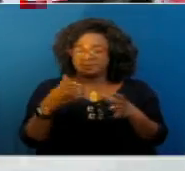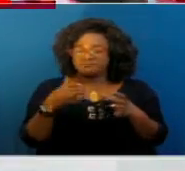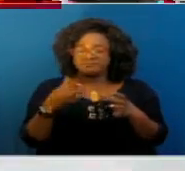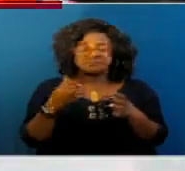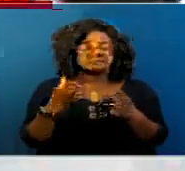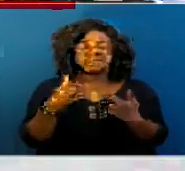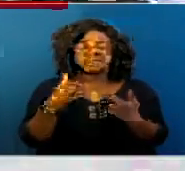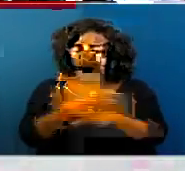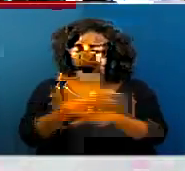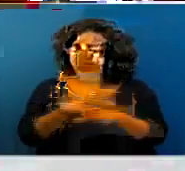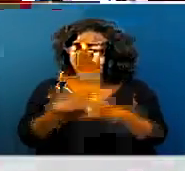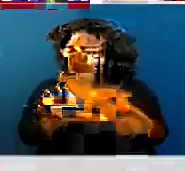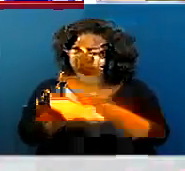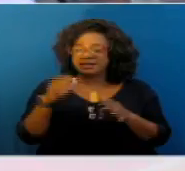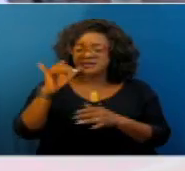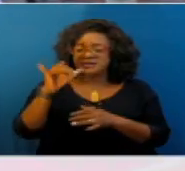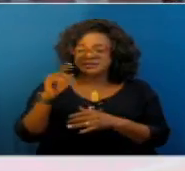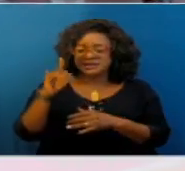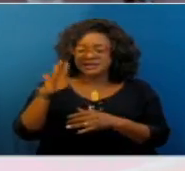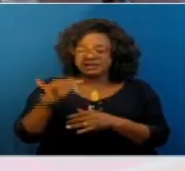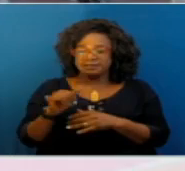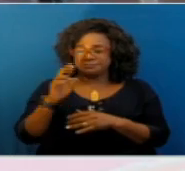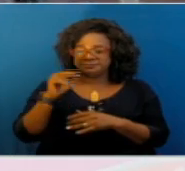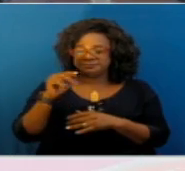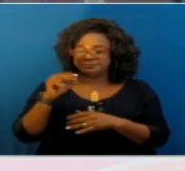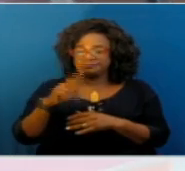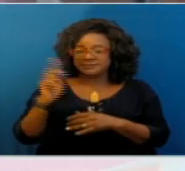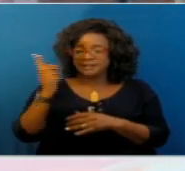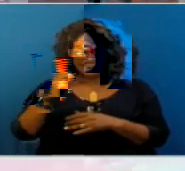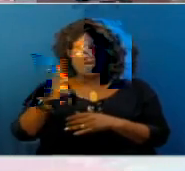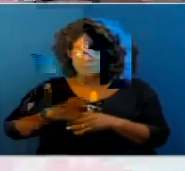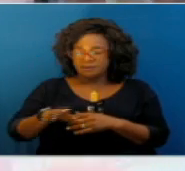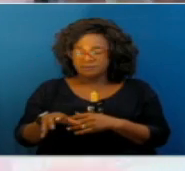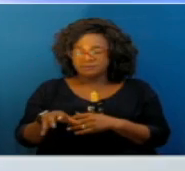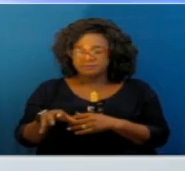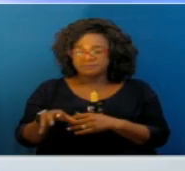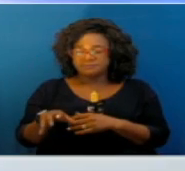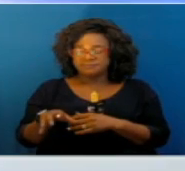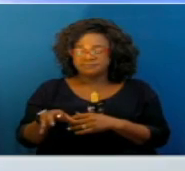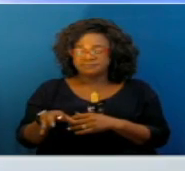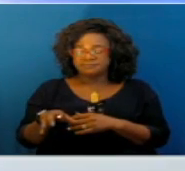to chance. Sydney Chazima, NTV in Nairobi County.